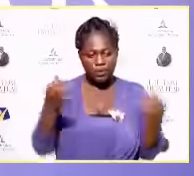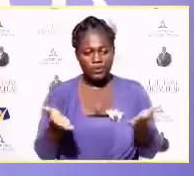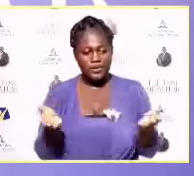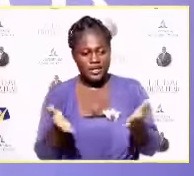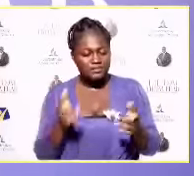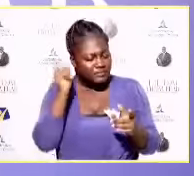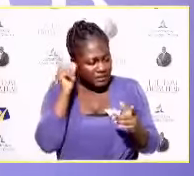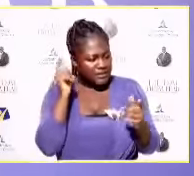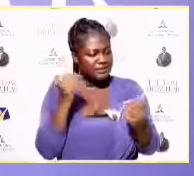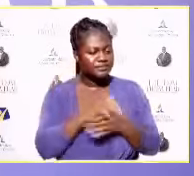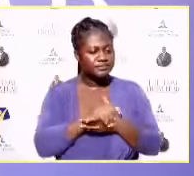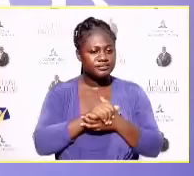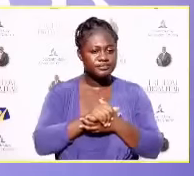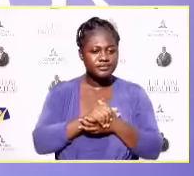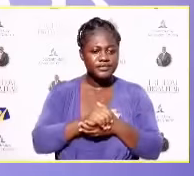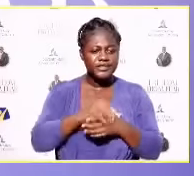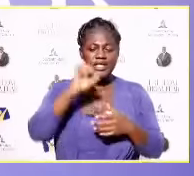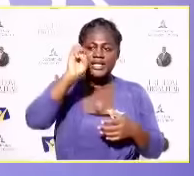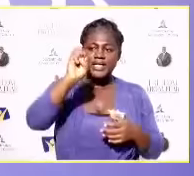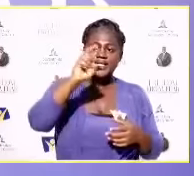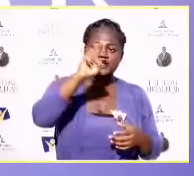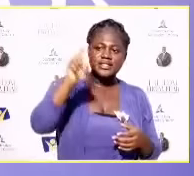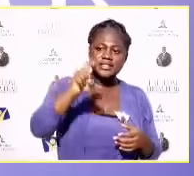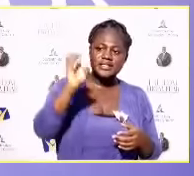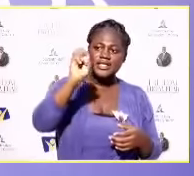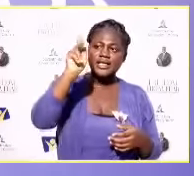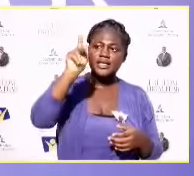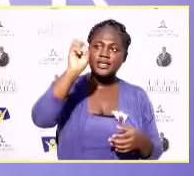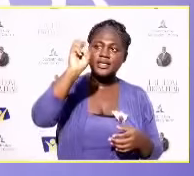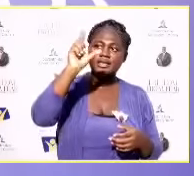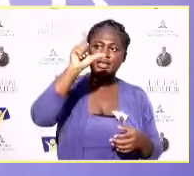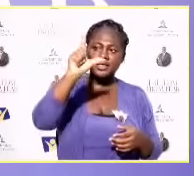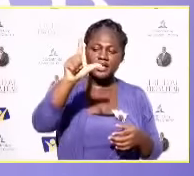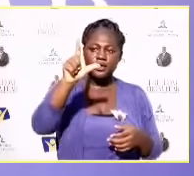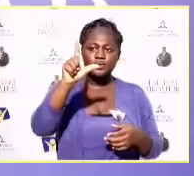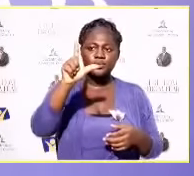to Ezekiel 33, verse 11, then I'll close.